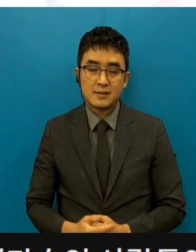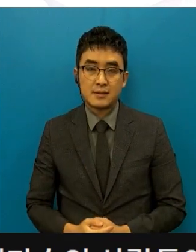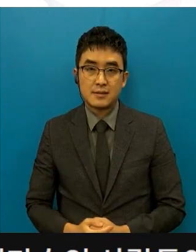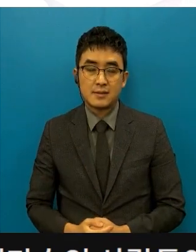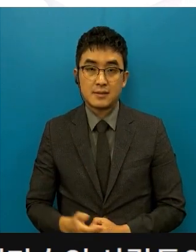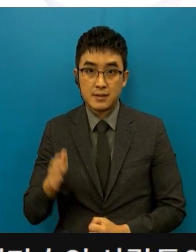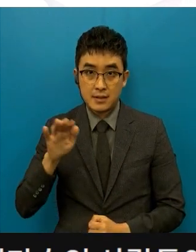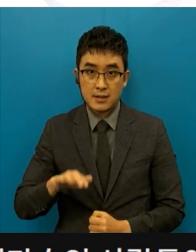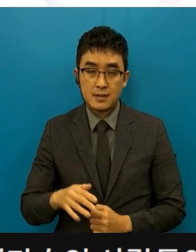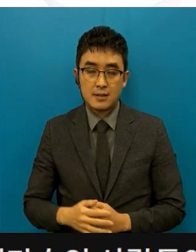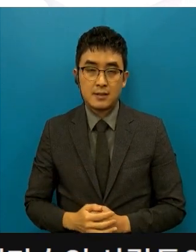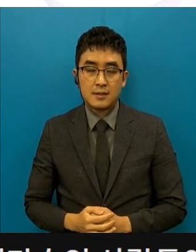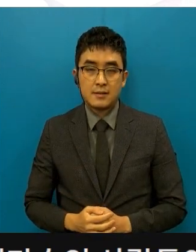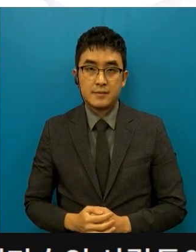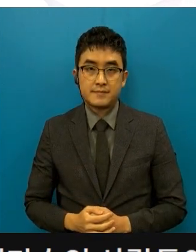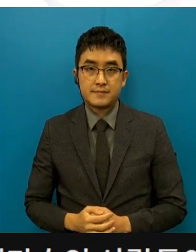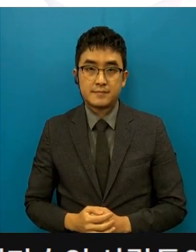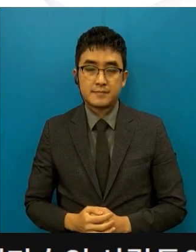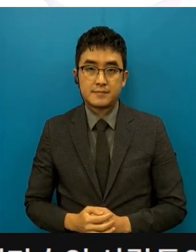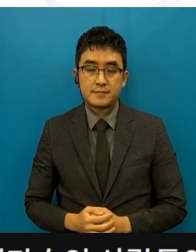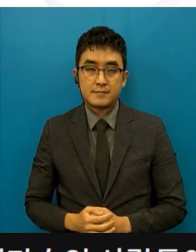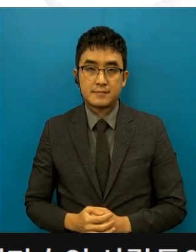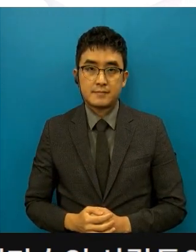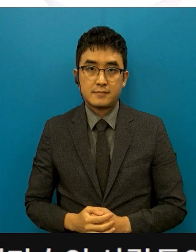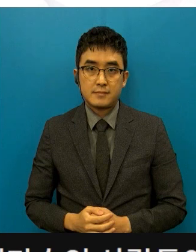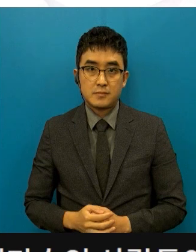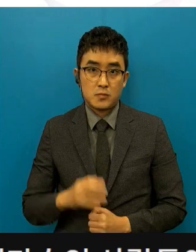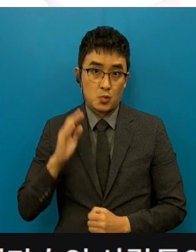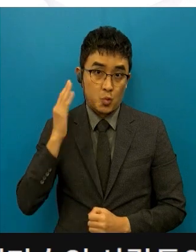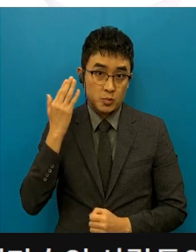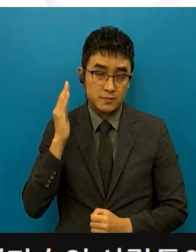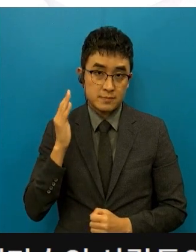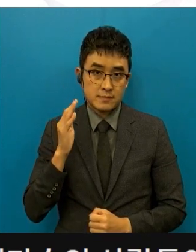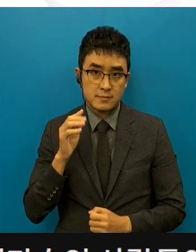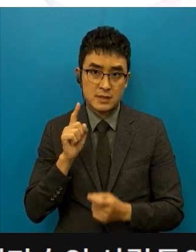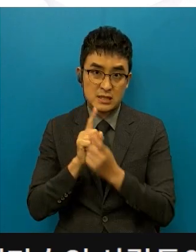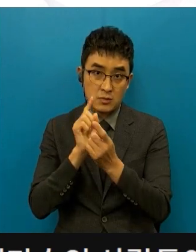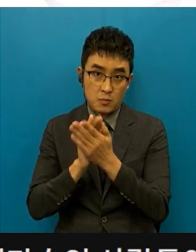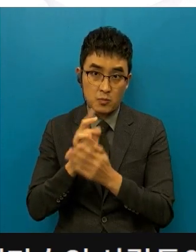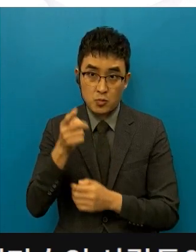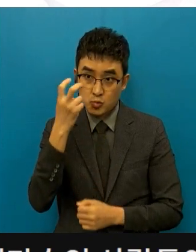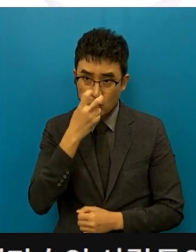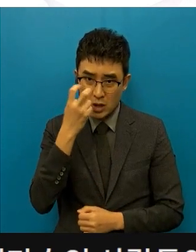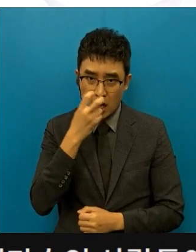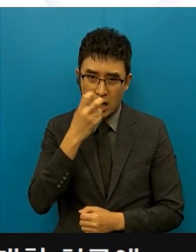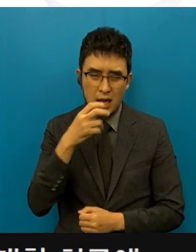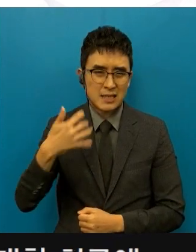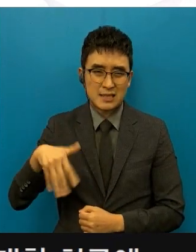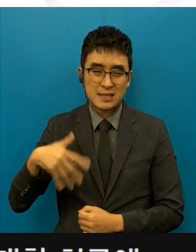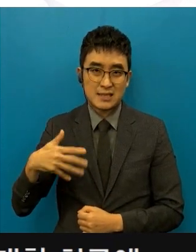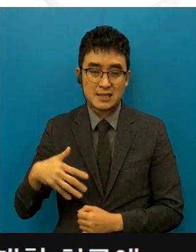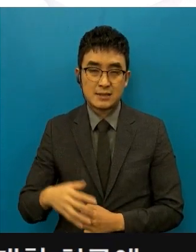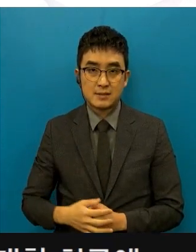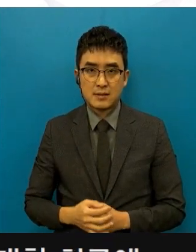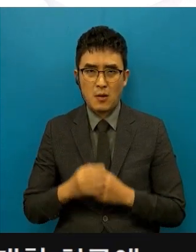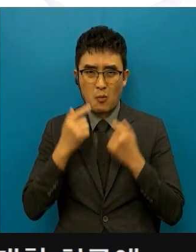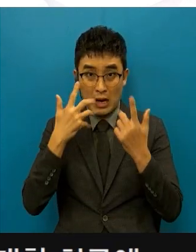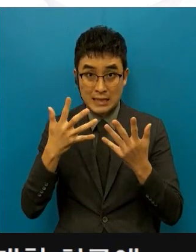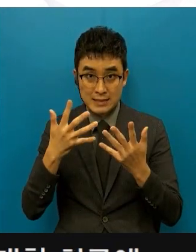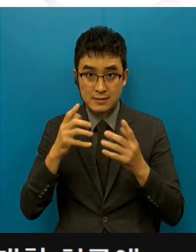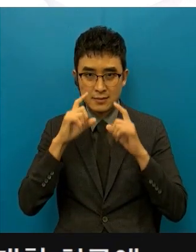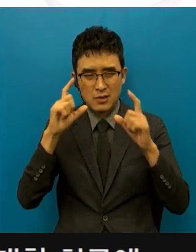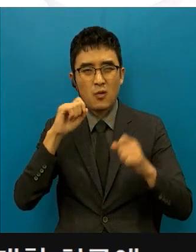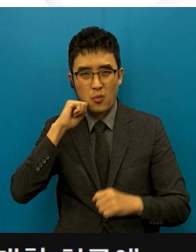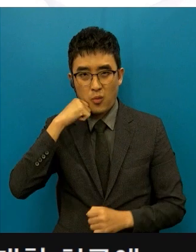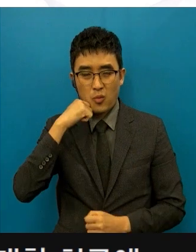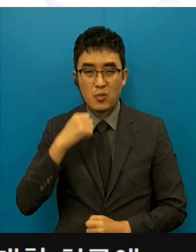question in this regard. So I'm not sure at this moment about that. Thank you. Thank